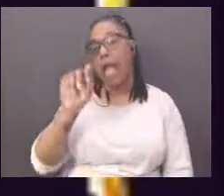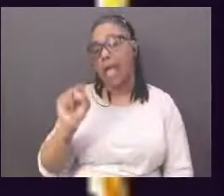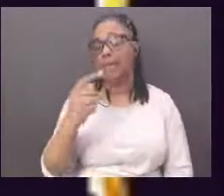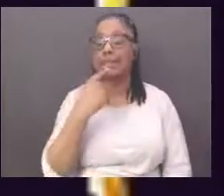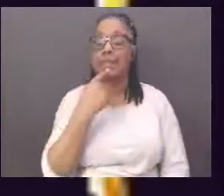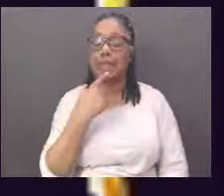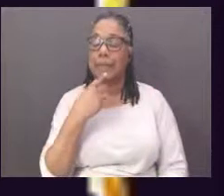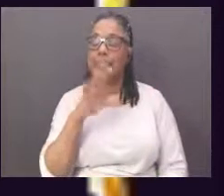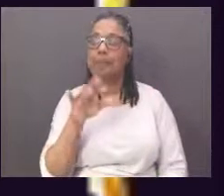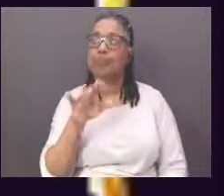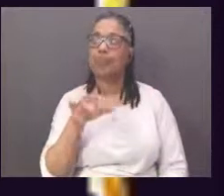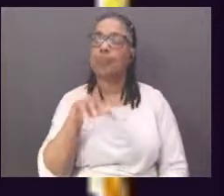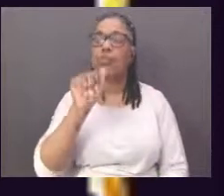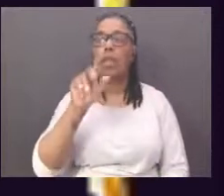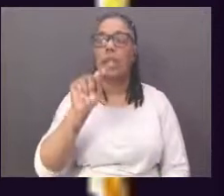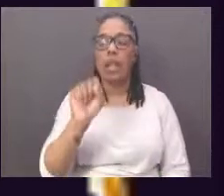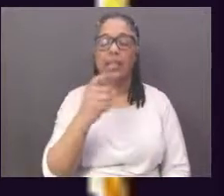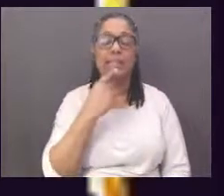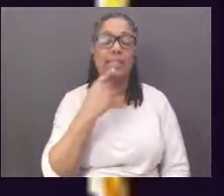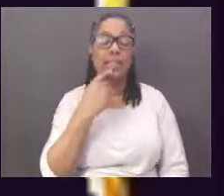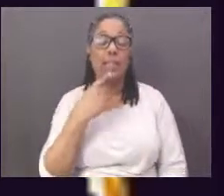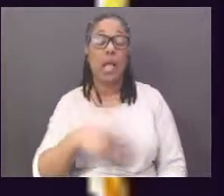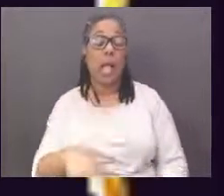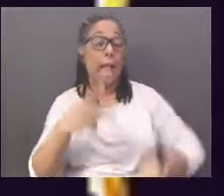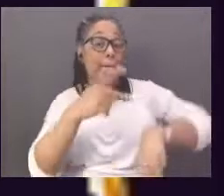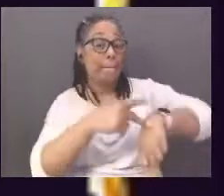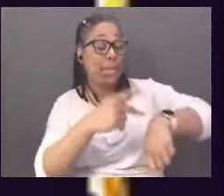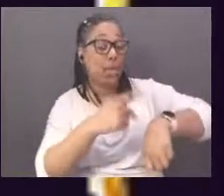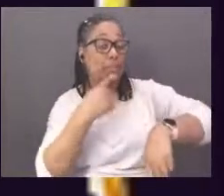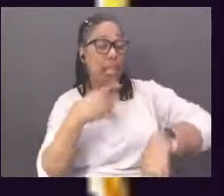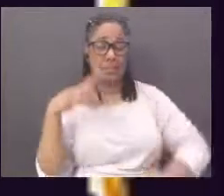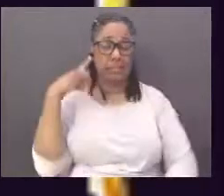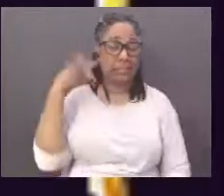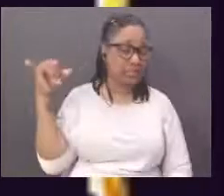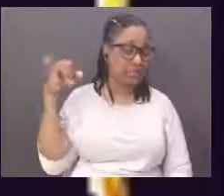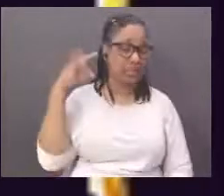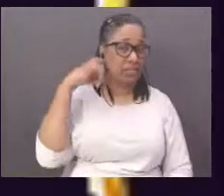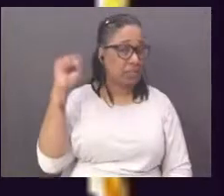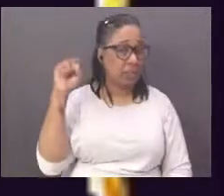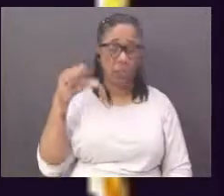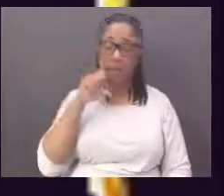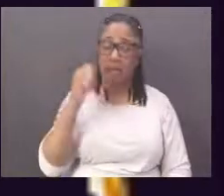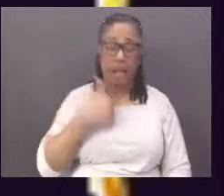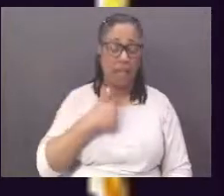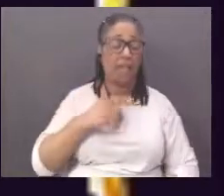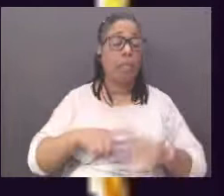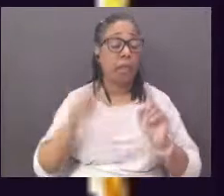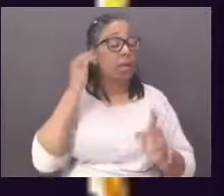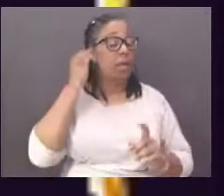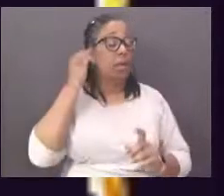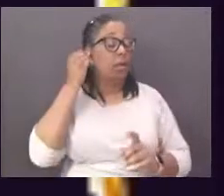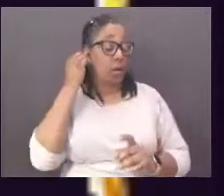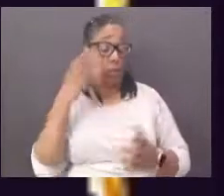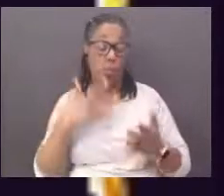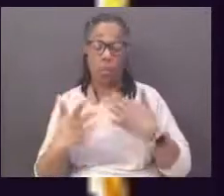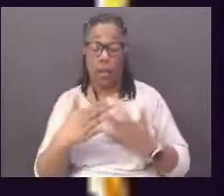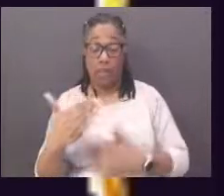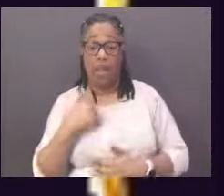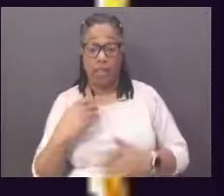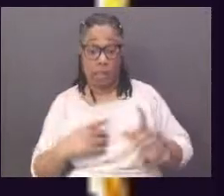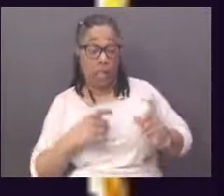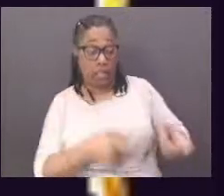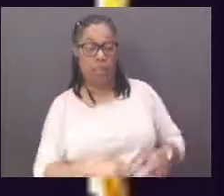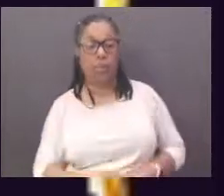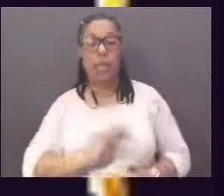of Acts tells us that Peter said, "Silver or gold I do not have, but what I do have, I give you. In